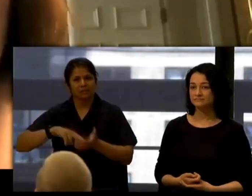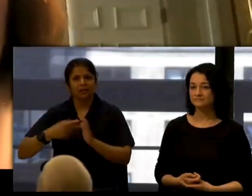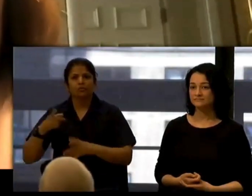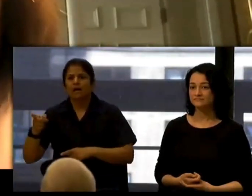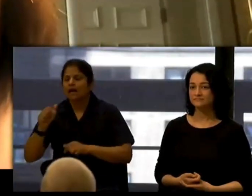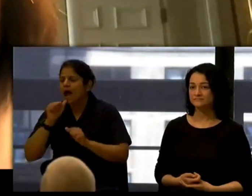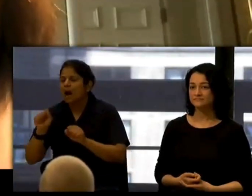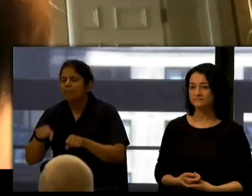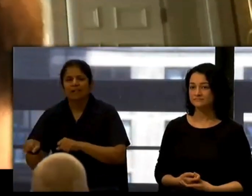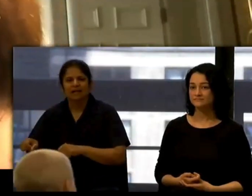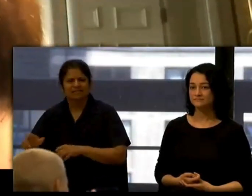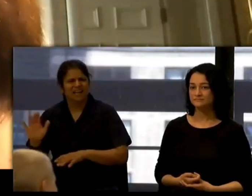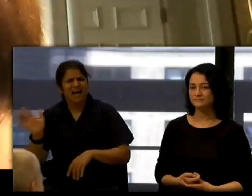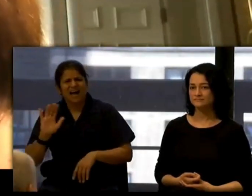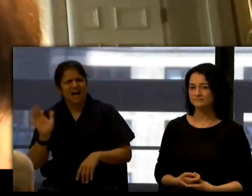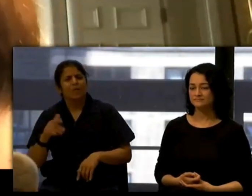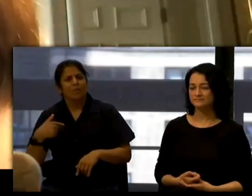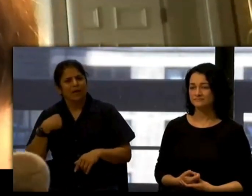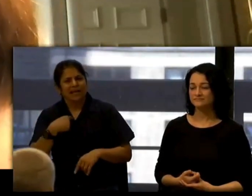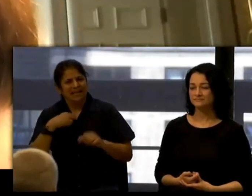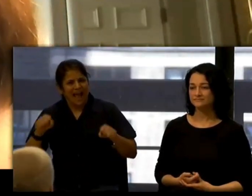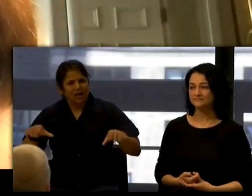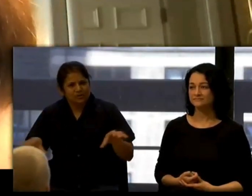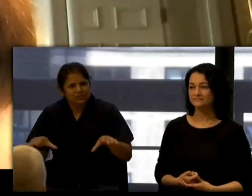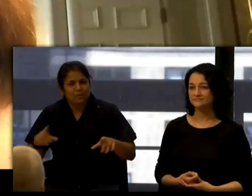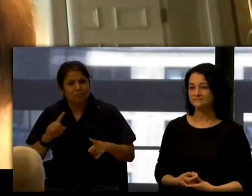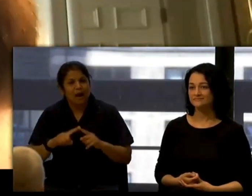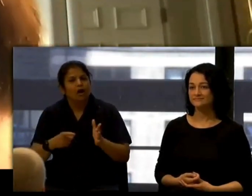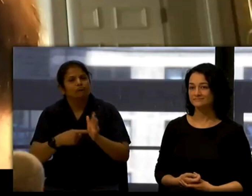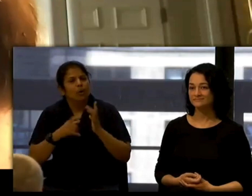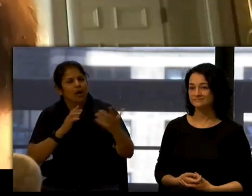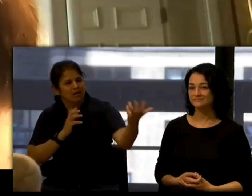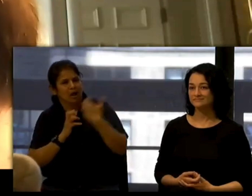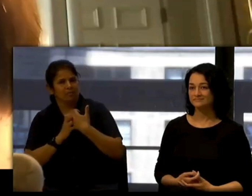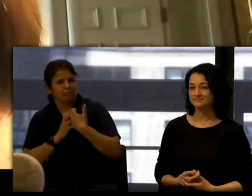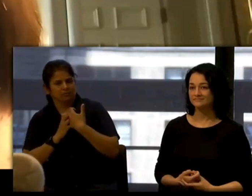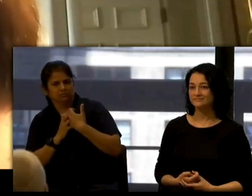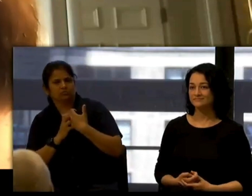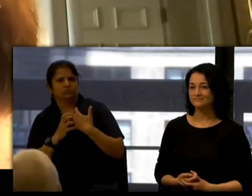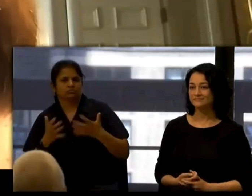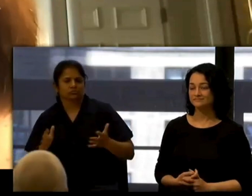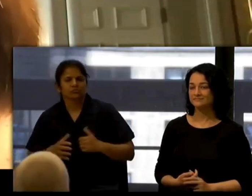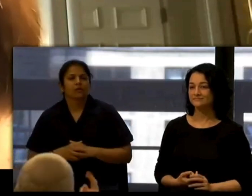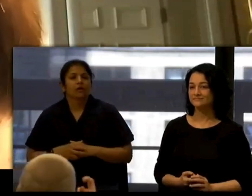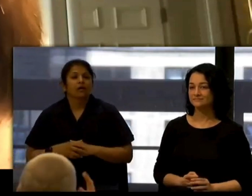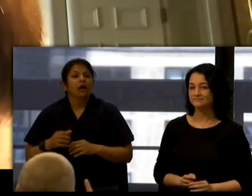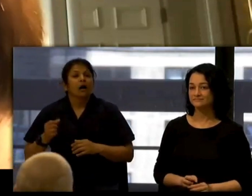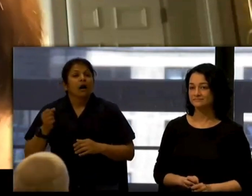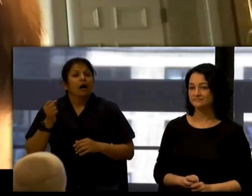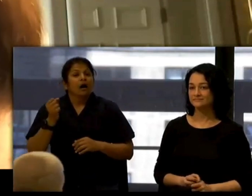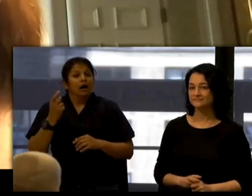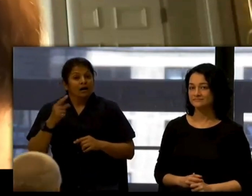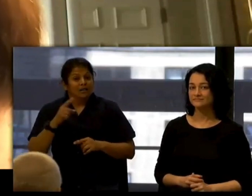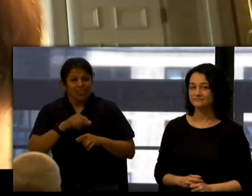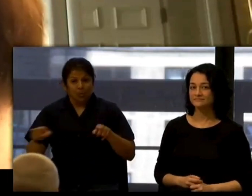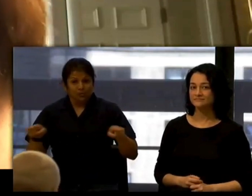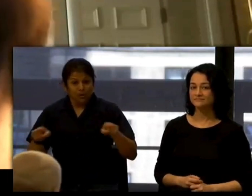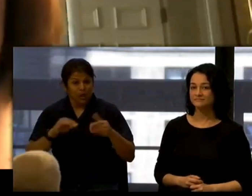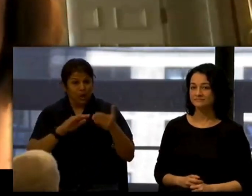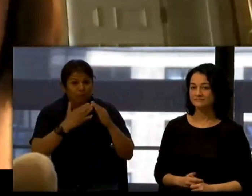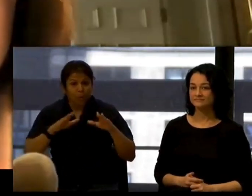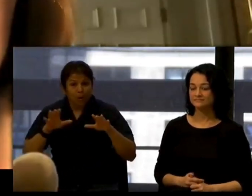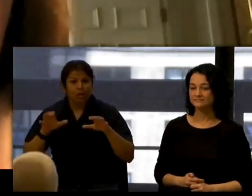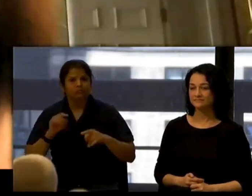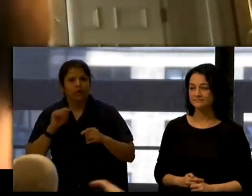require accommodations. The reality is, though, that our two communities desperately need to acknowledge that the goal is